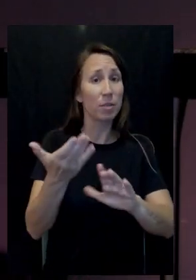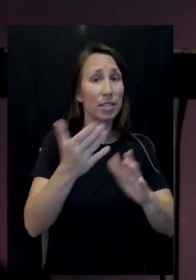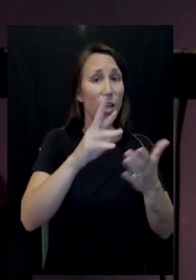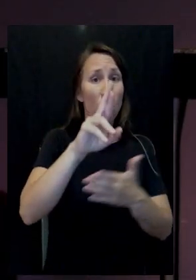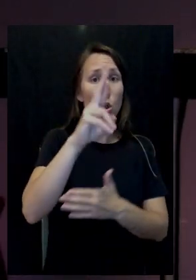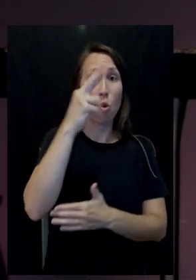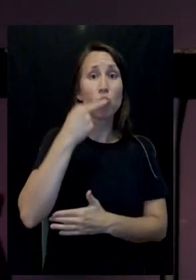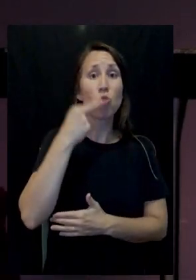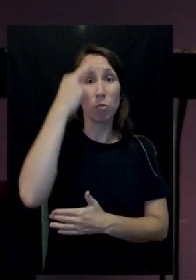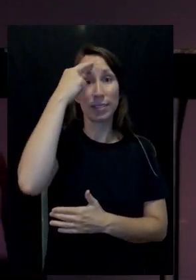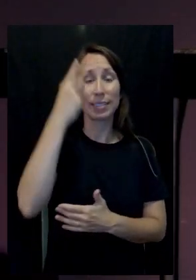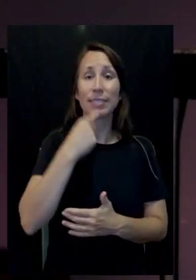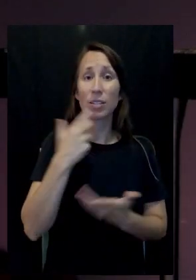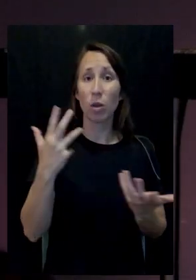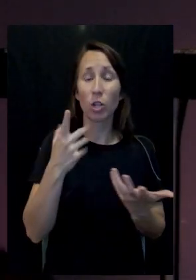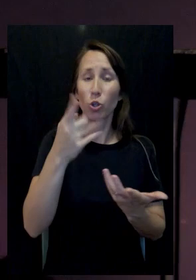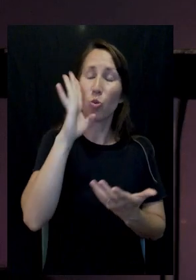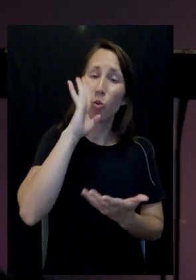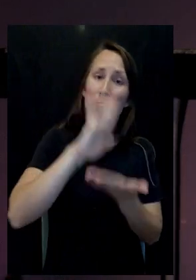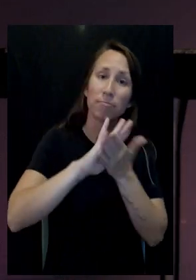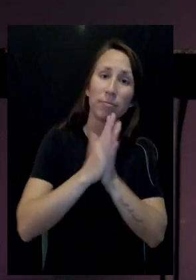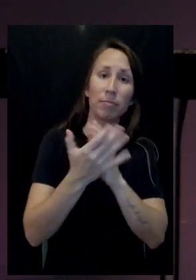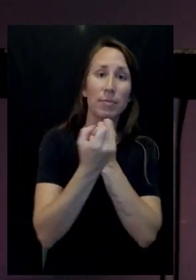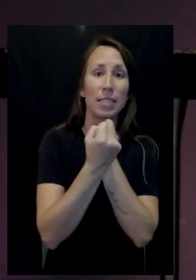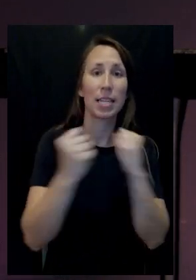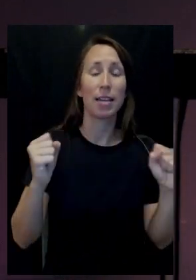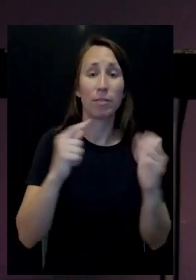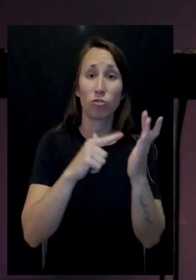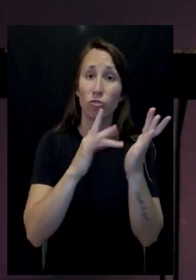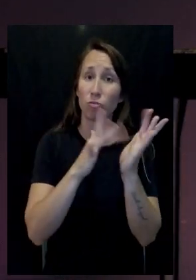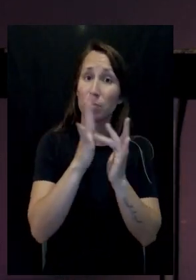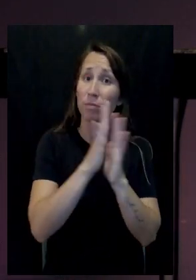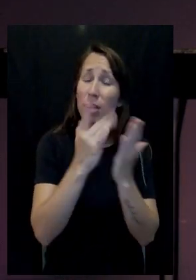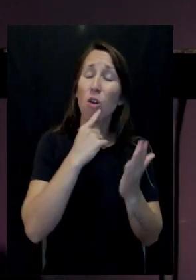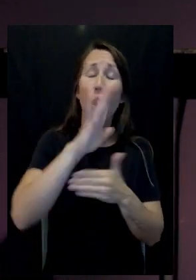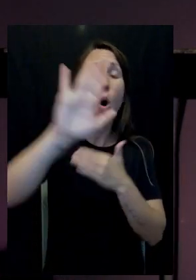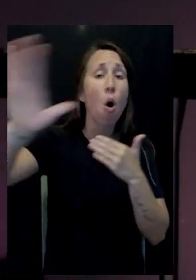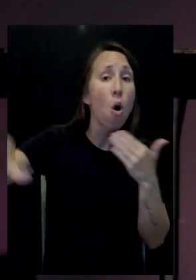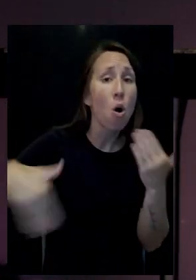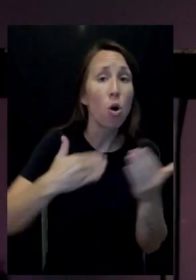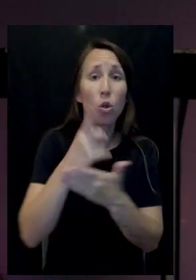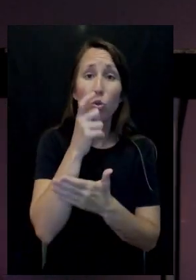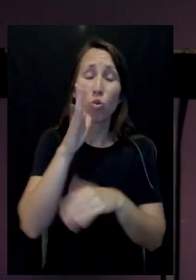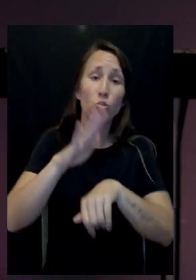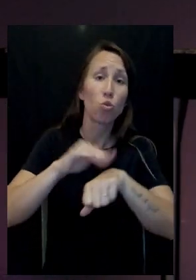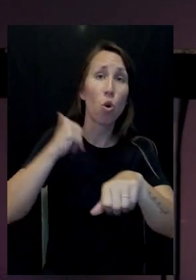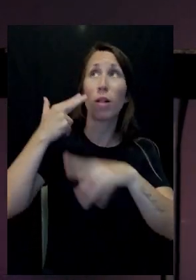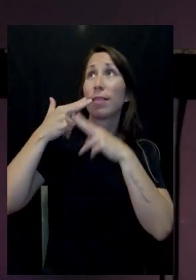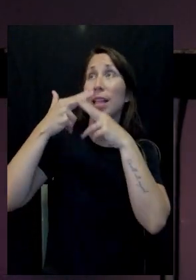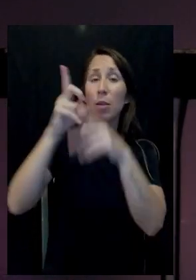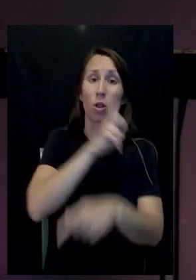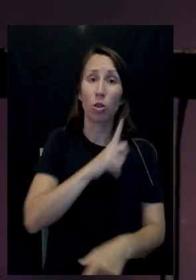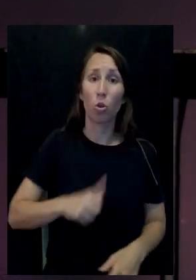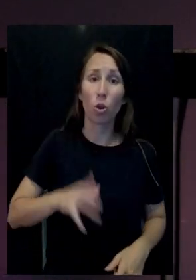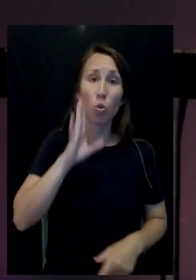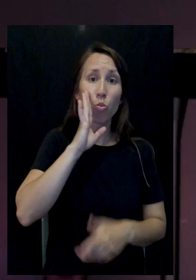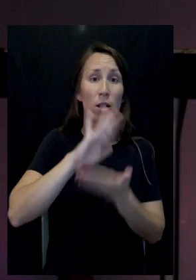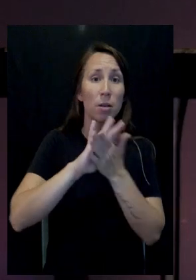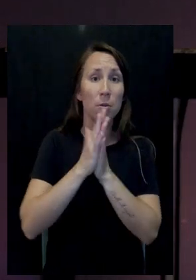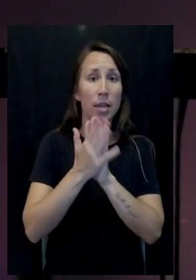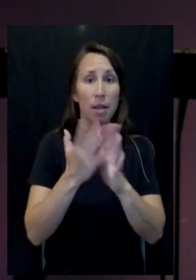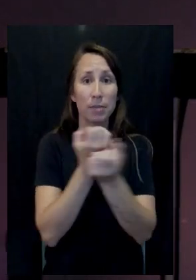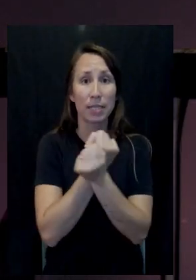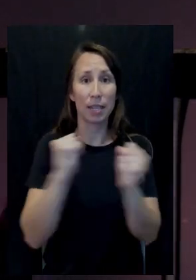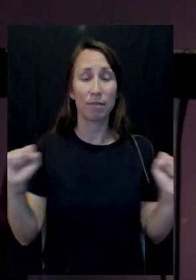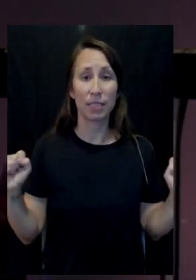be saved. Scripture also says that all who call upon the name of the Lord will be saved. This is not an exclusive message. This